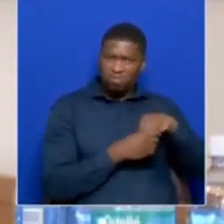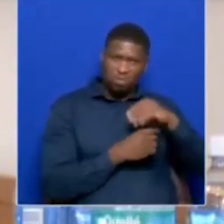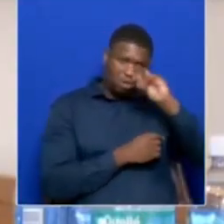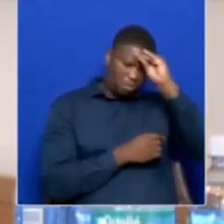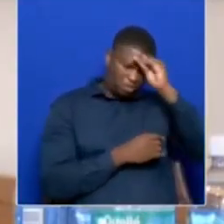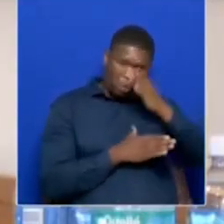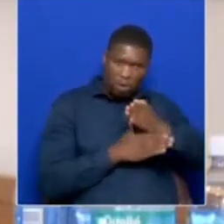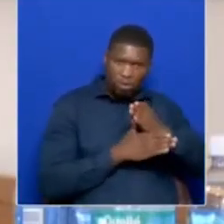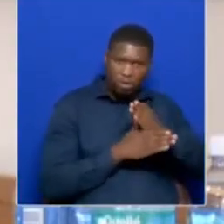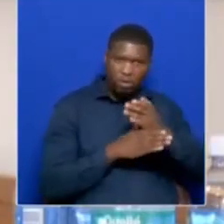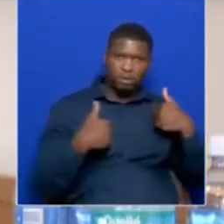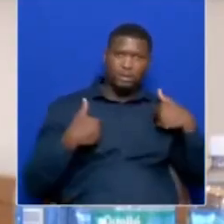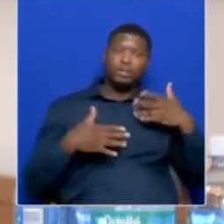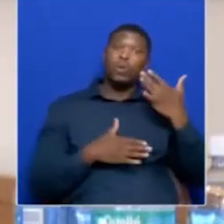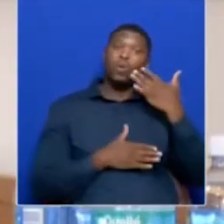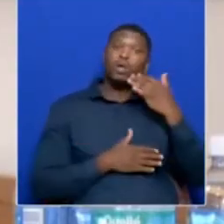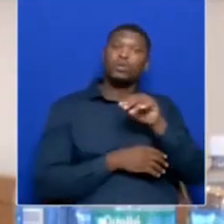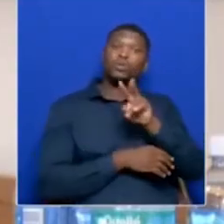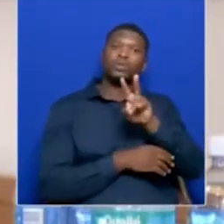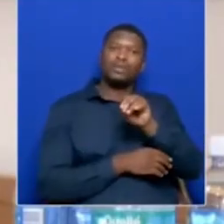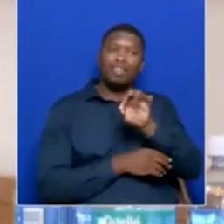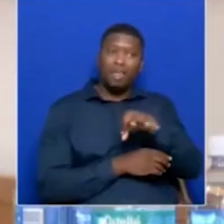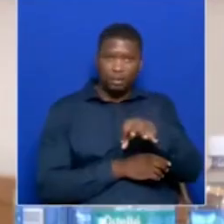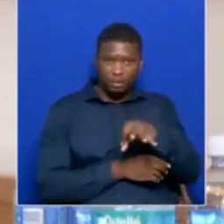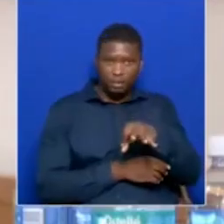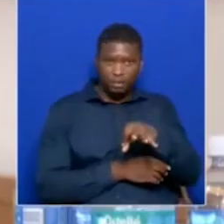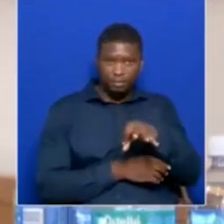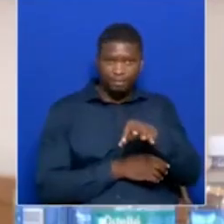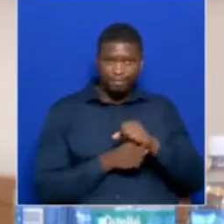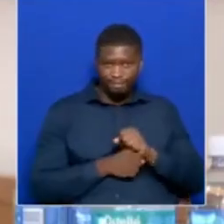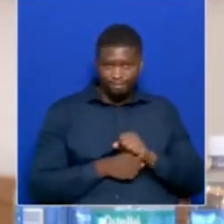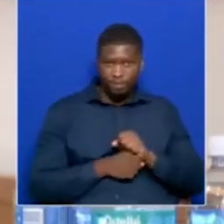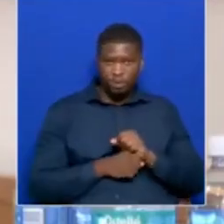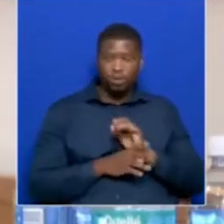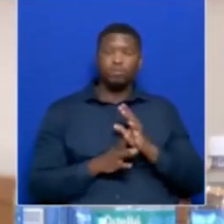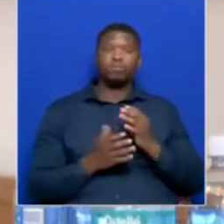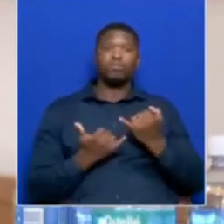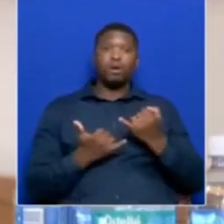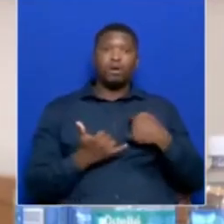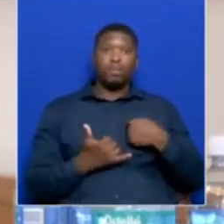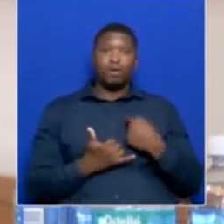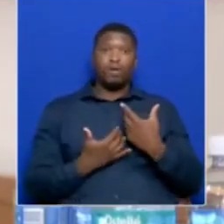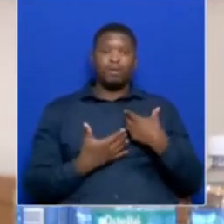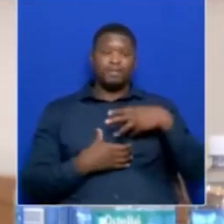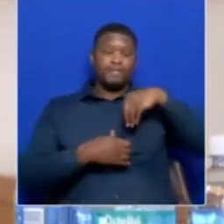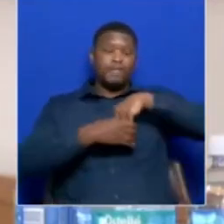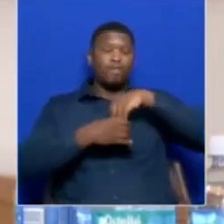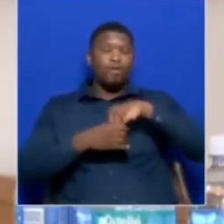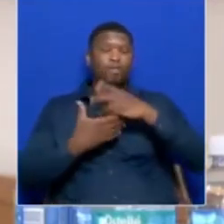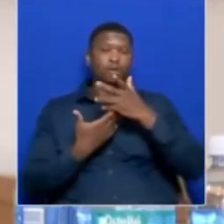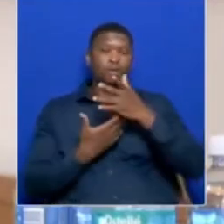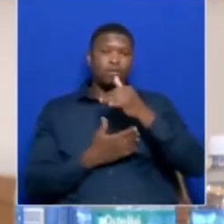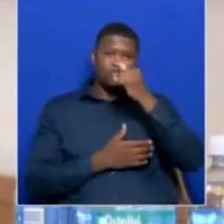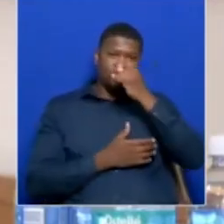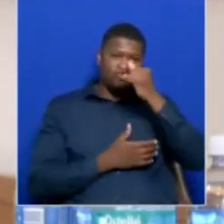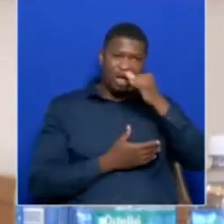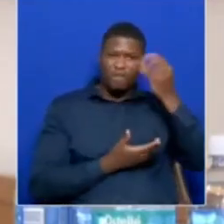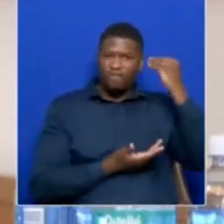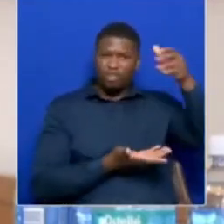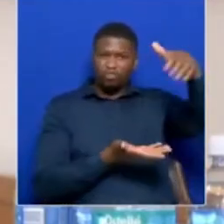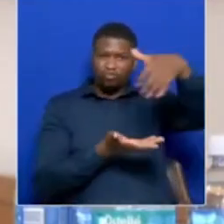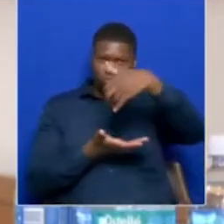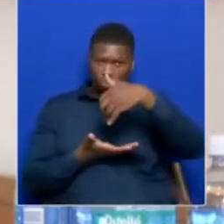I am currently a handler in the crime intelligence, but at that time, I was